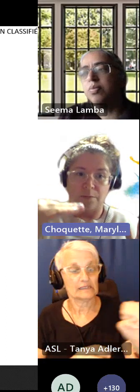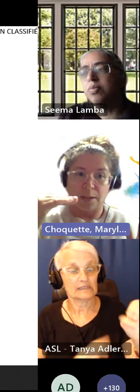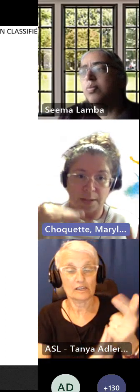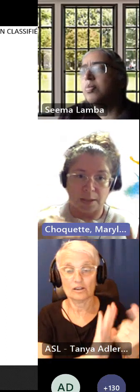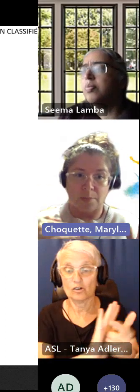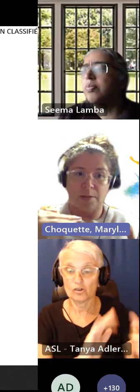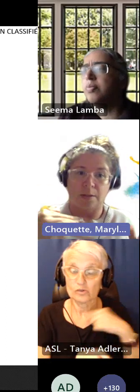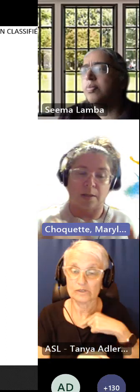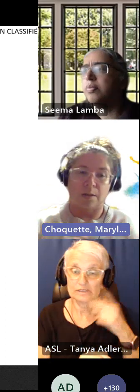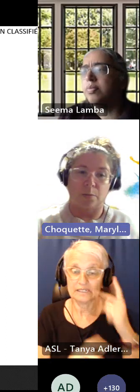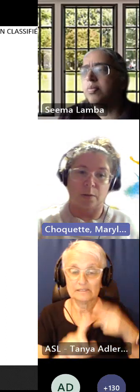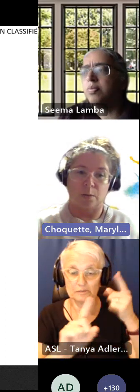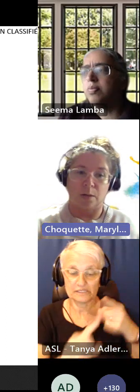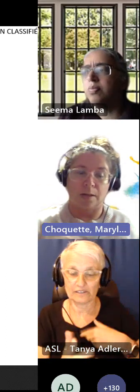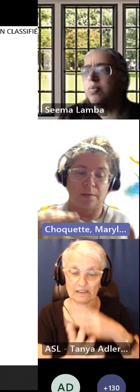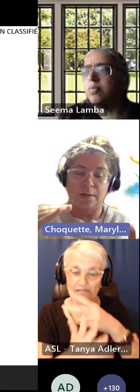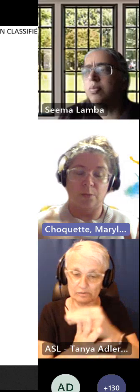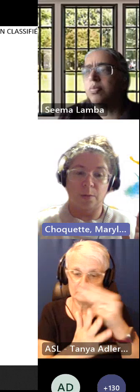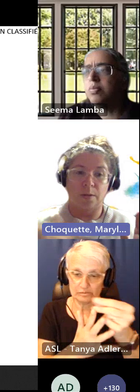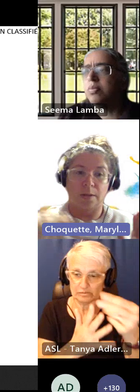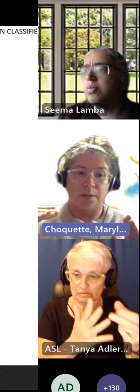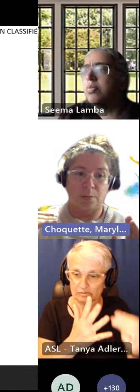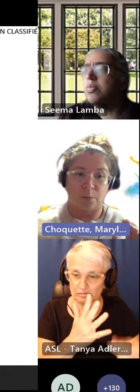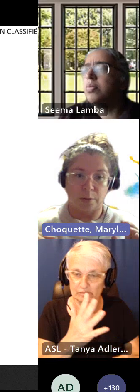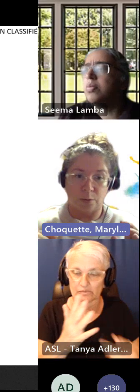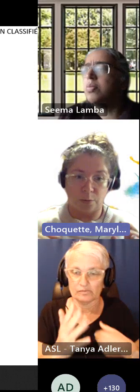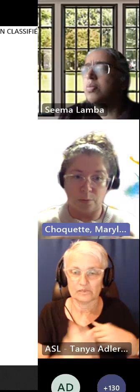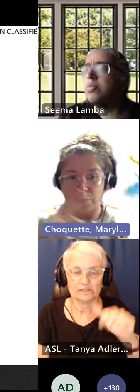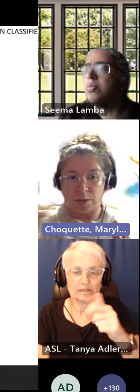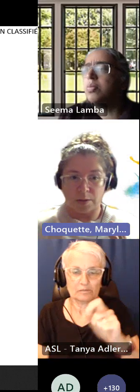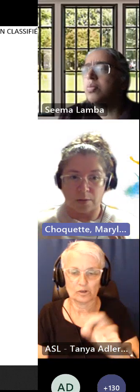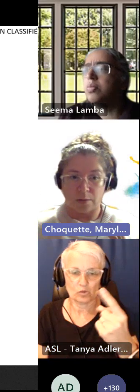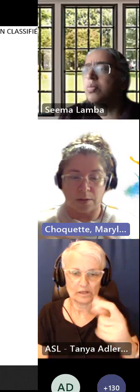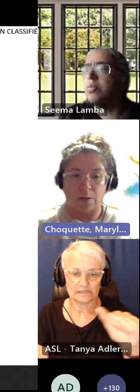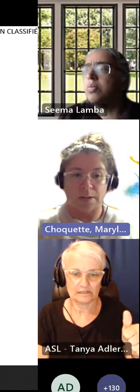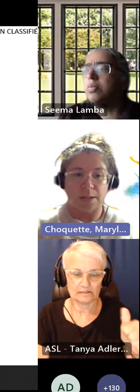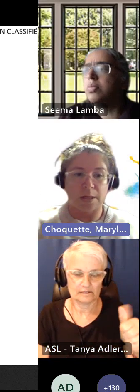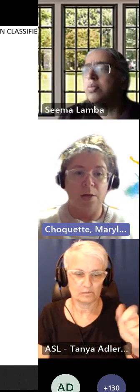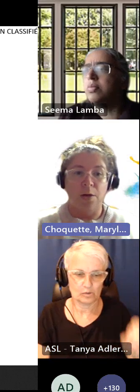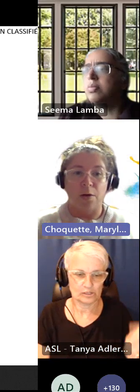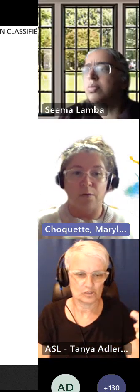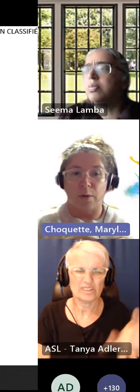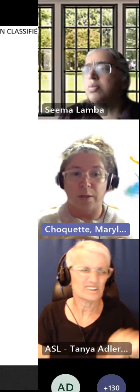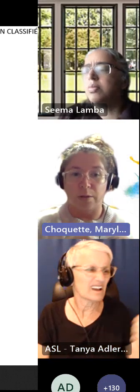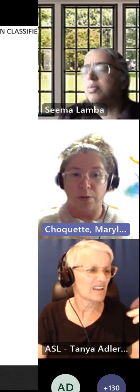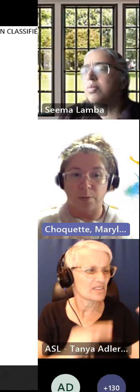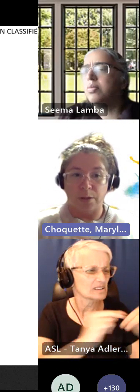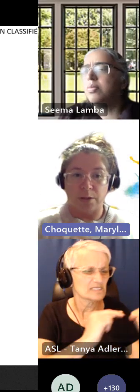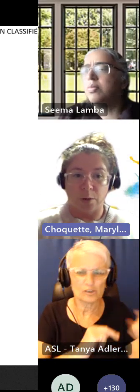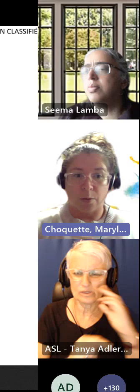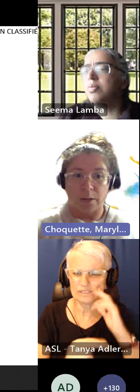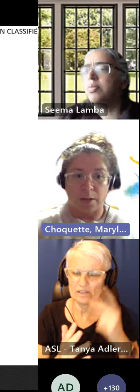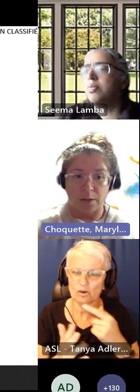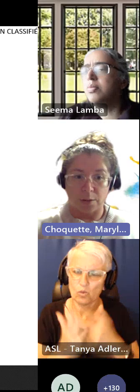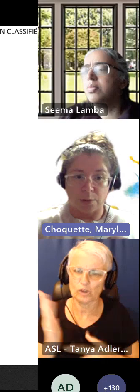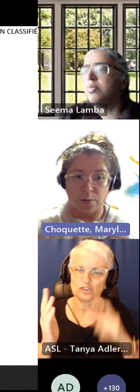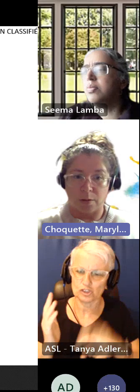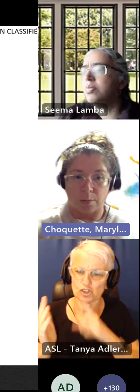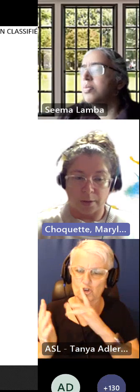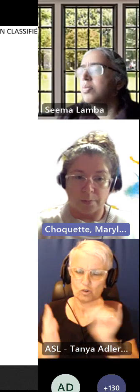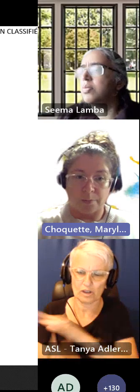the specific steps at 10.1 and 10.2, which is on the other slide, of what should be